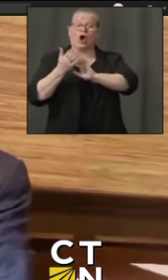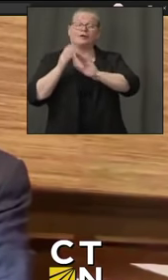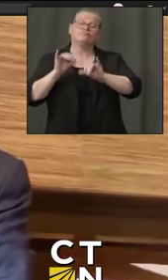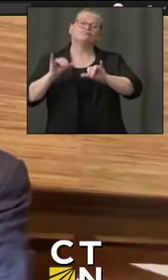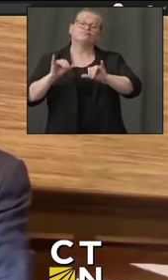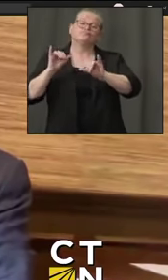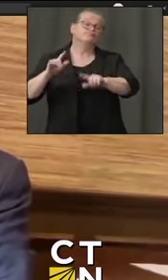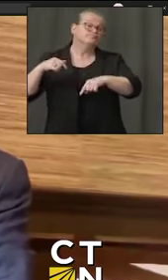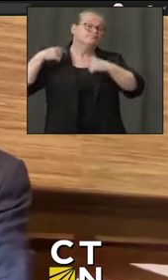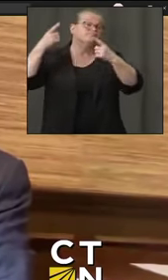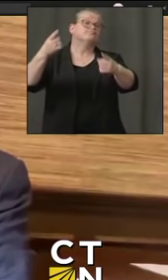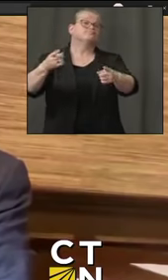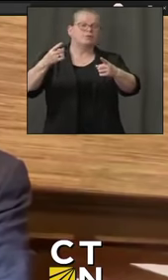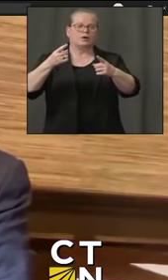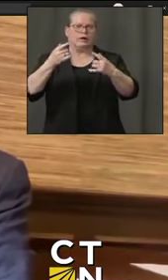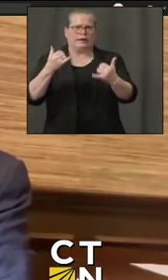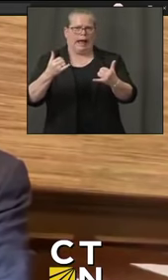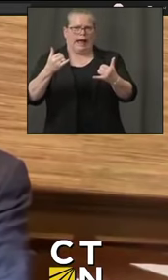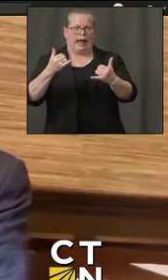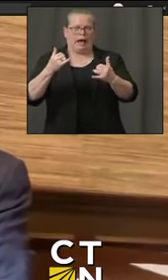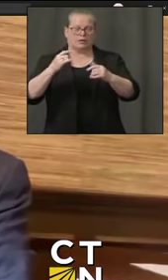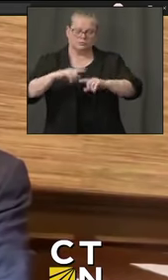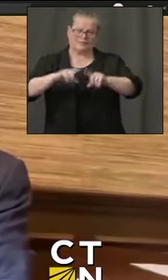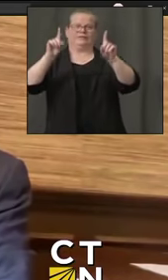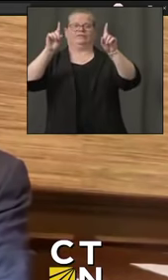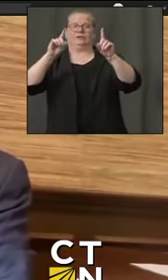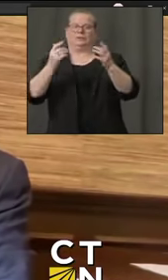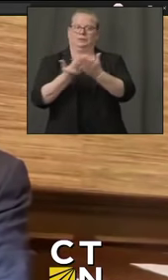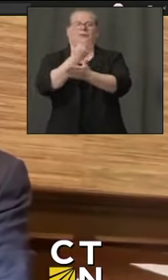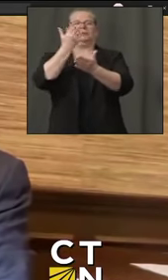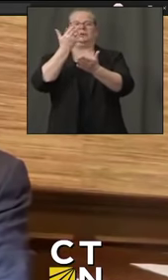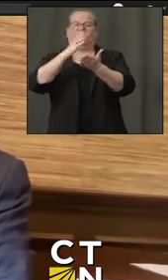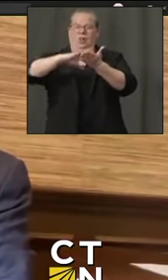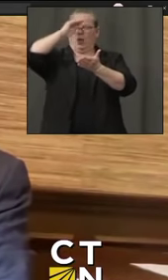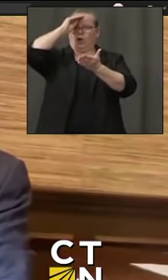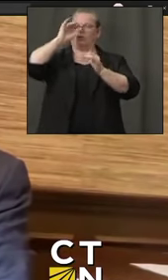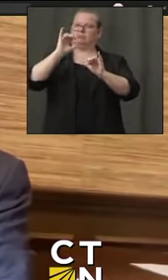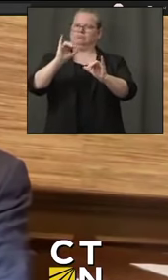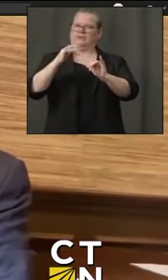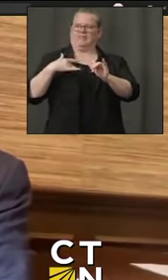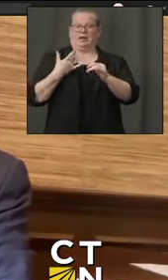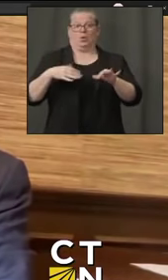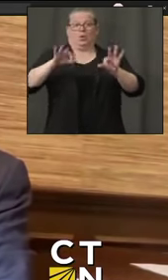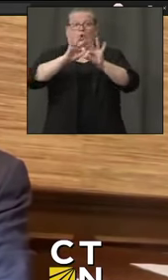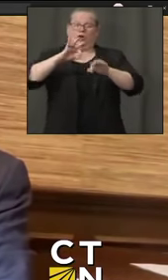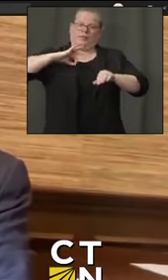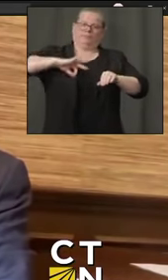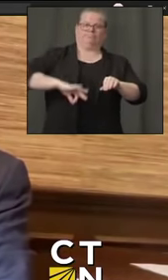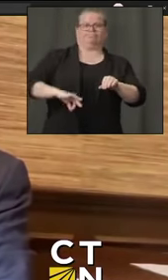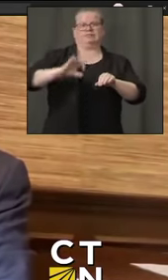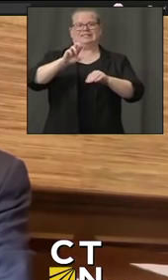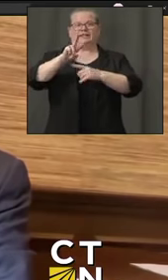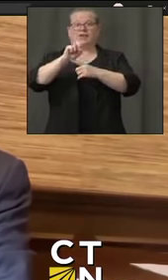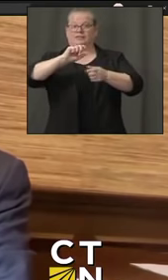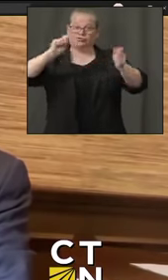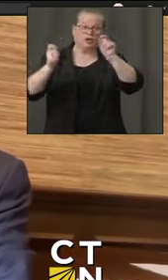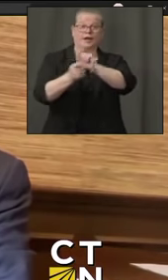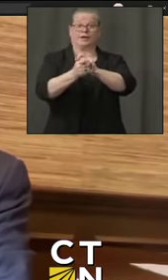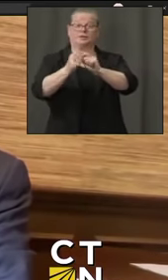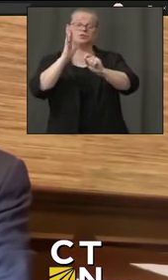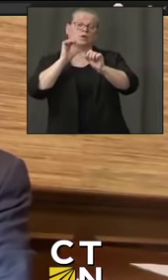its pharmacies, but is there anything from this experience that you think is going to permanently change how CVS does